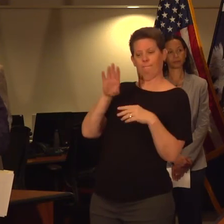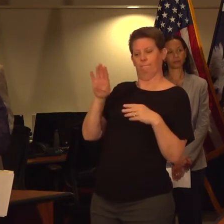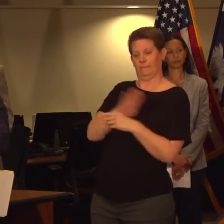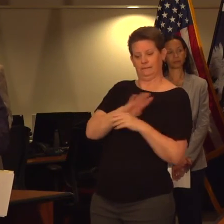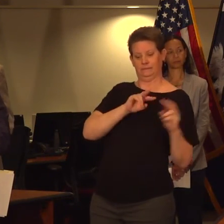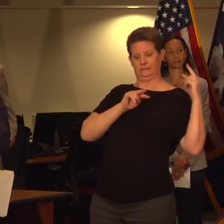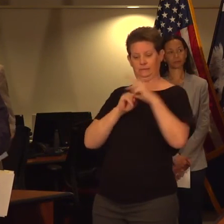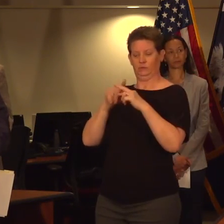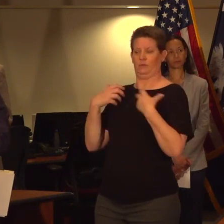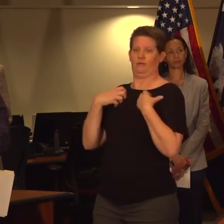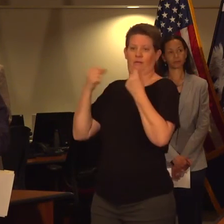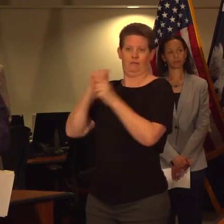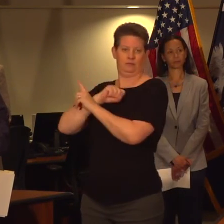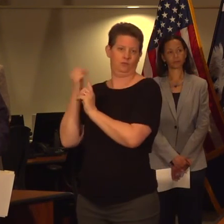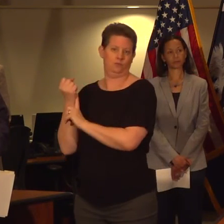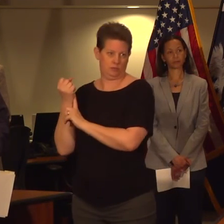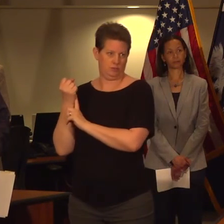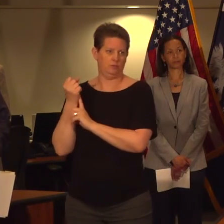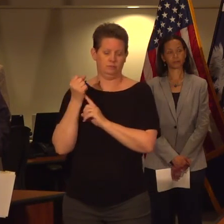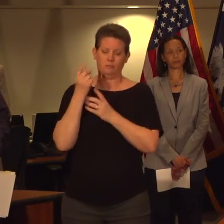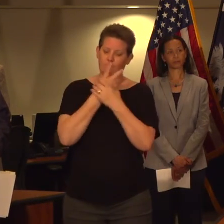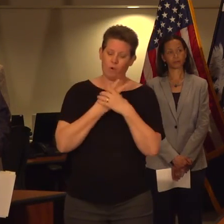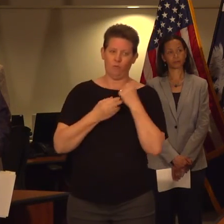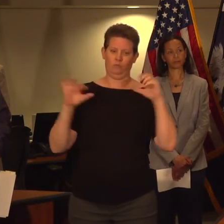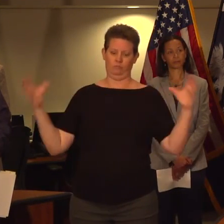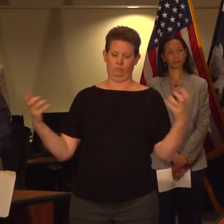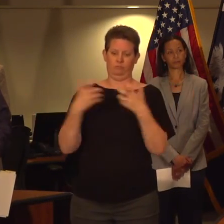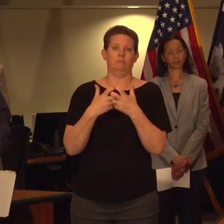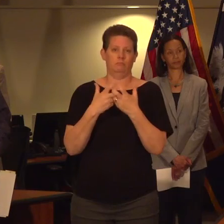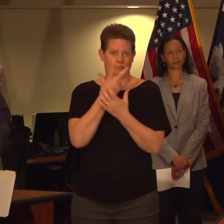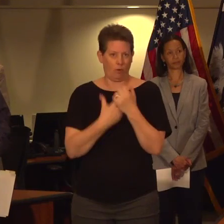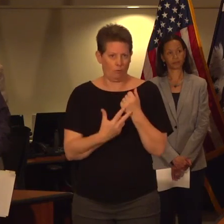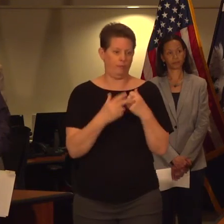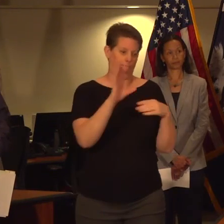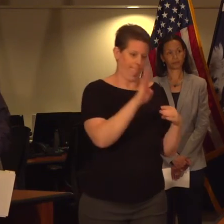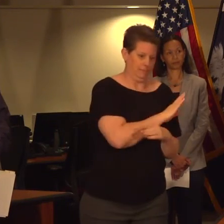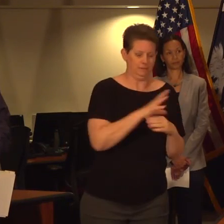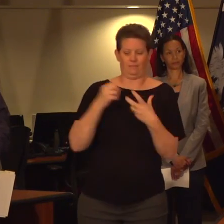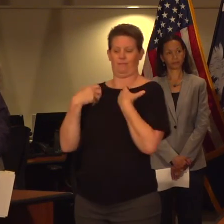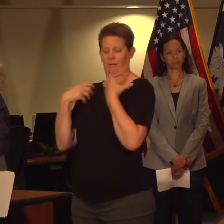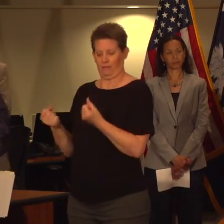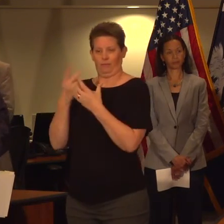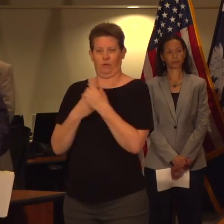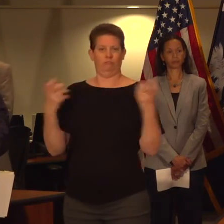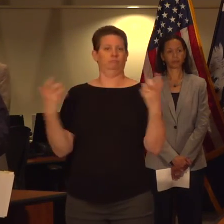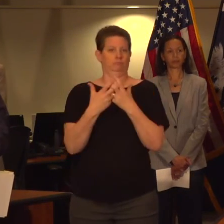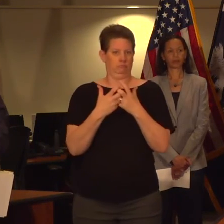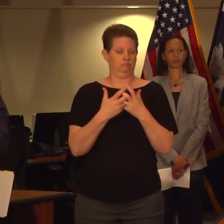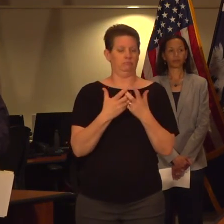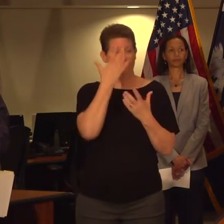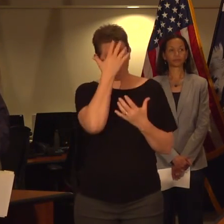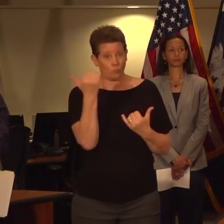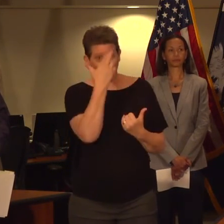health situation. They are very important, both aspects of that, and that's why we are asking these people to volunteer